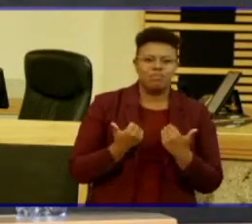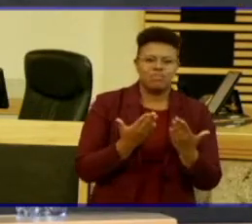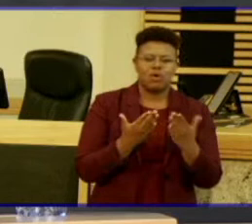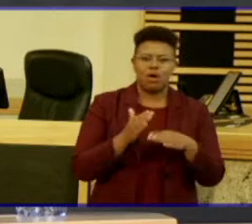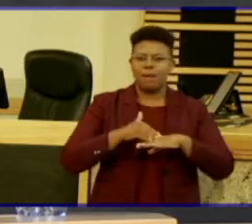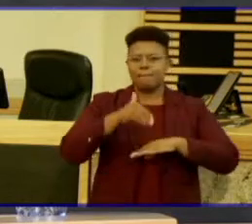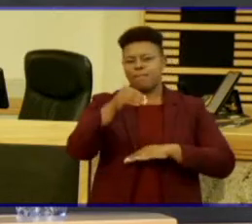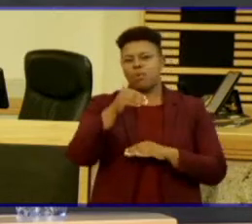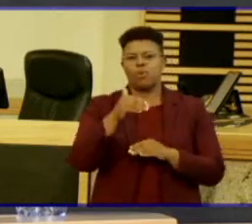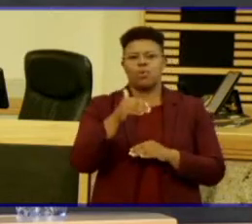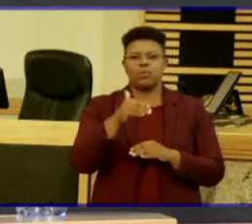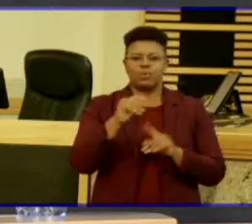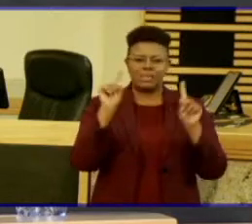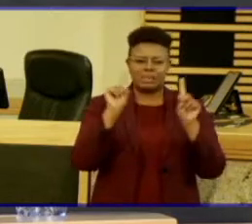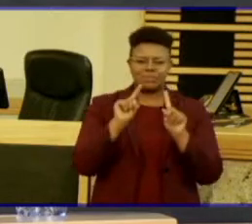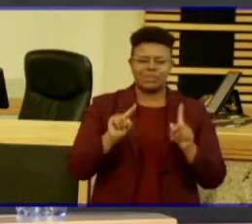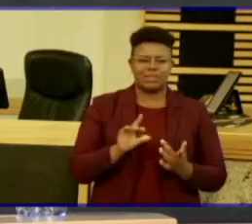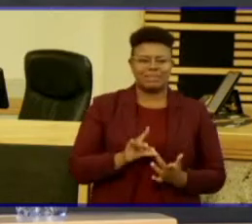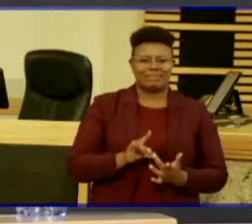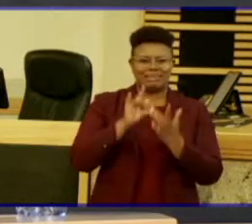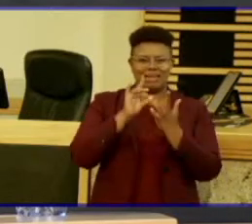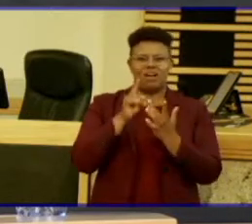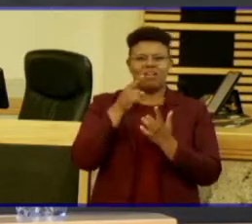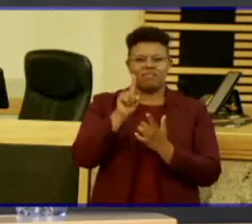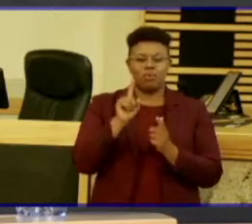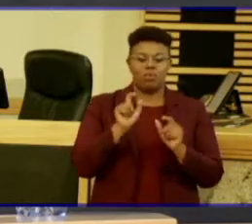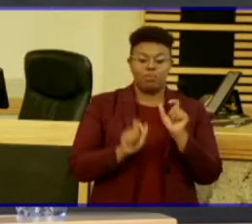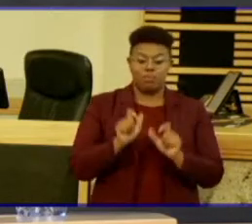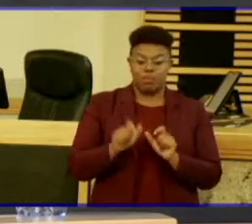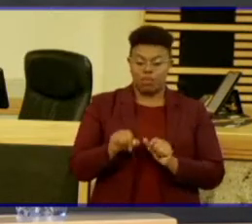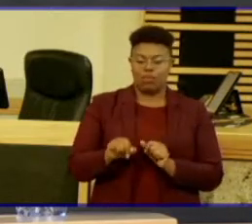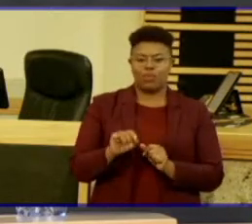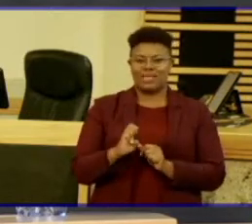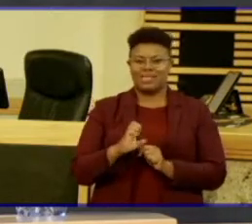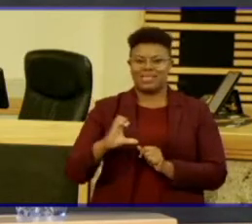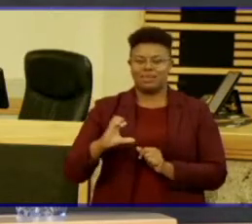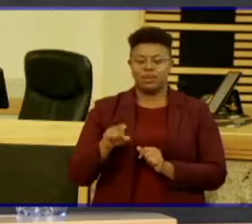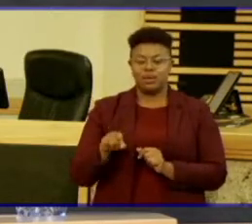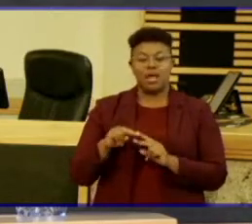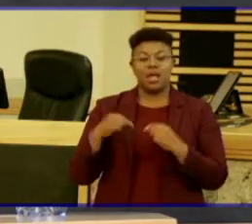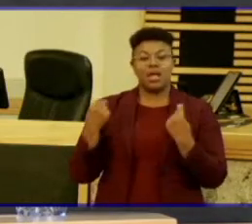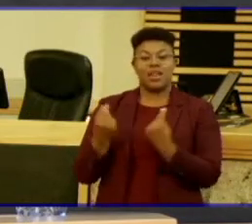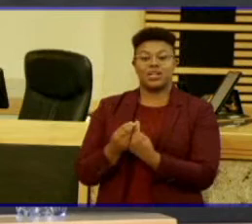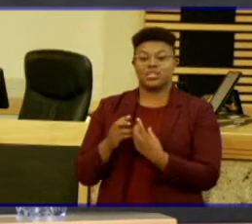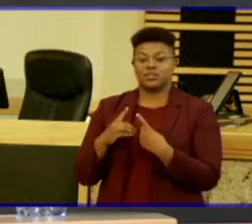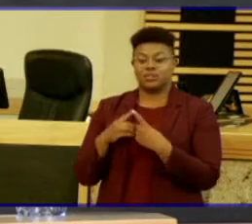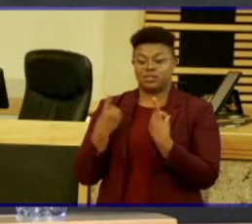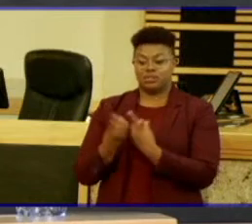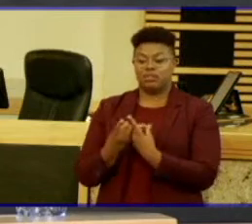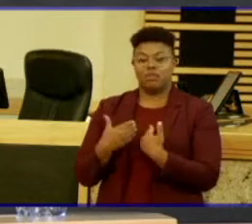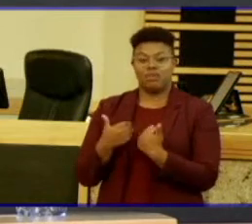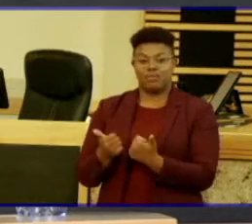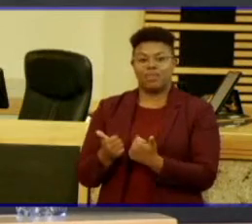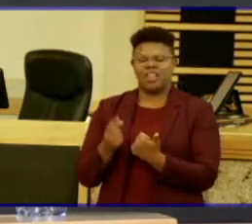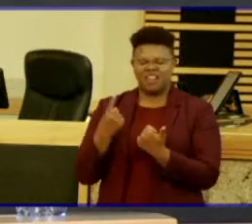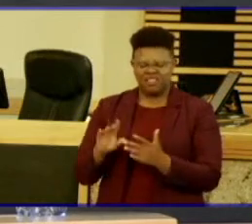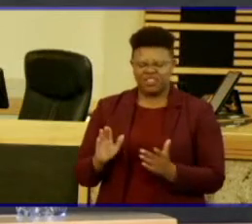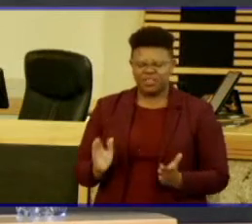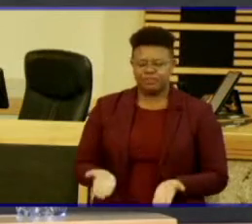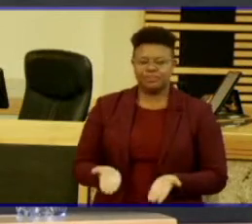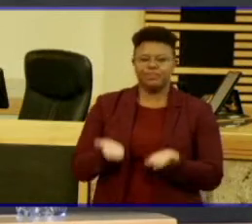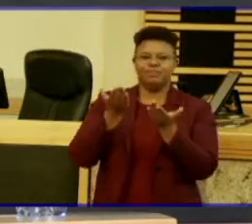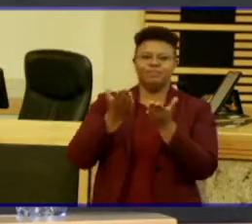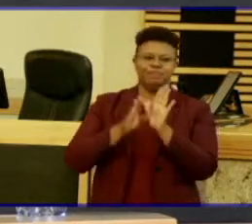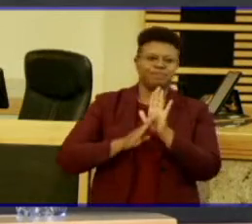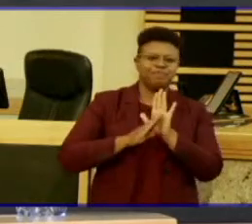super speciality services for the people of the Eastern Cape. The National Department of Health has uplifted the